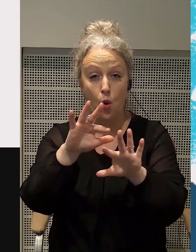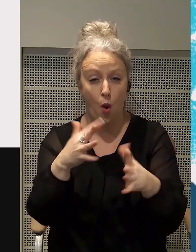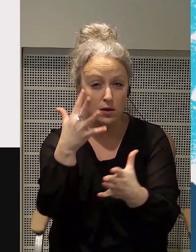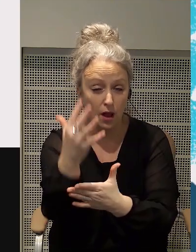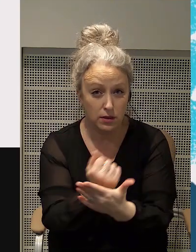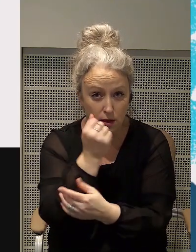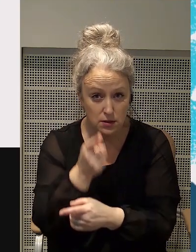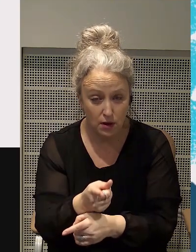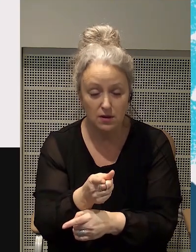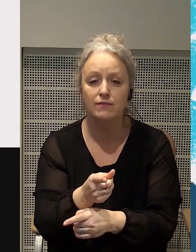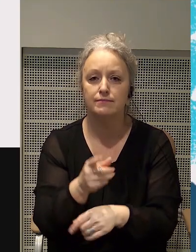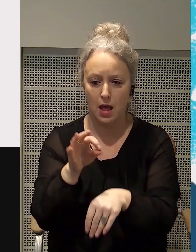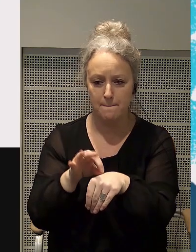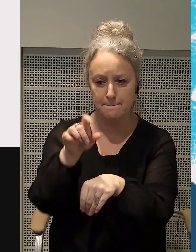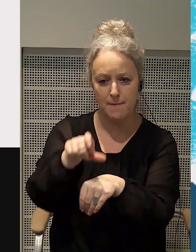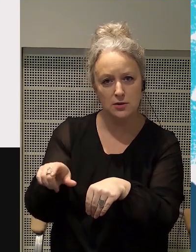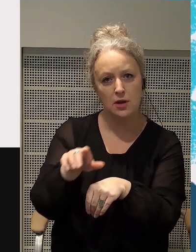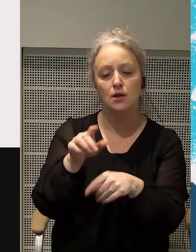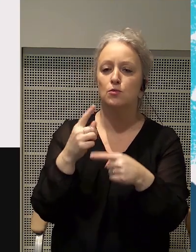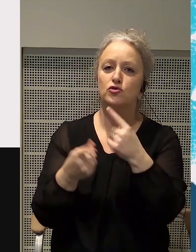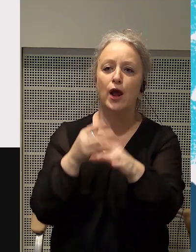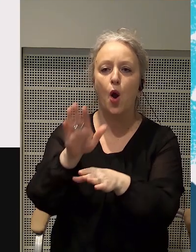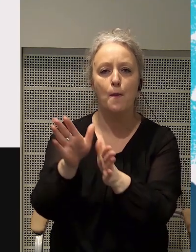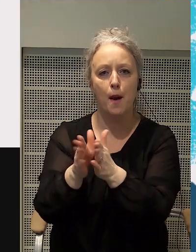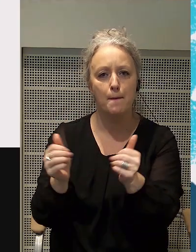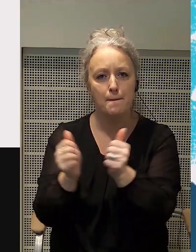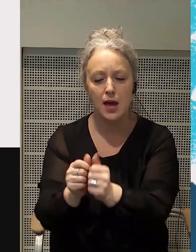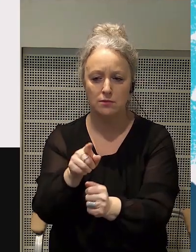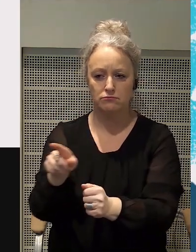a united community with different stakeholders to make it happen.